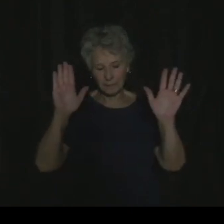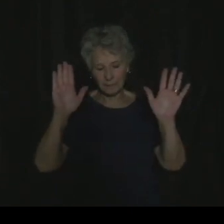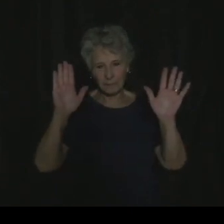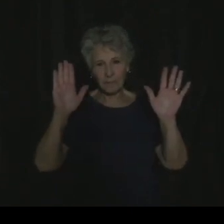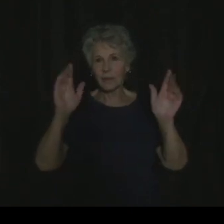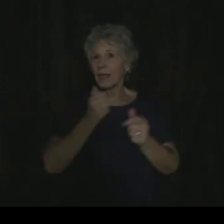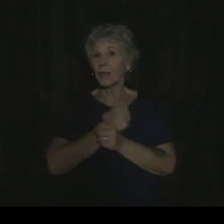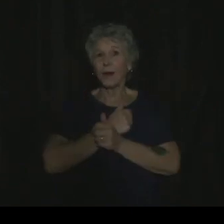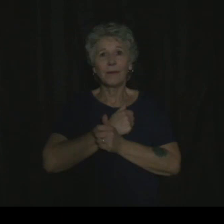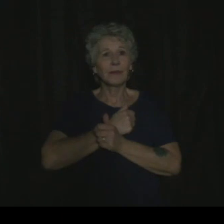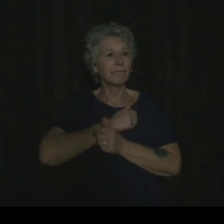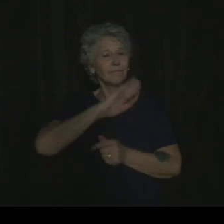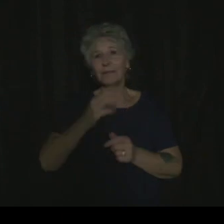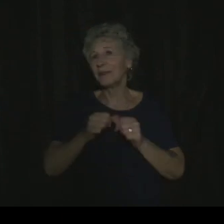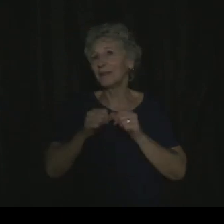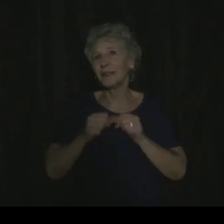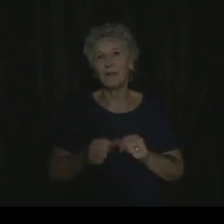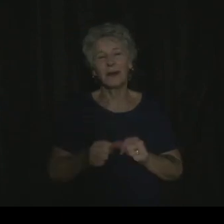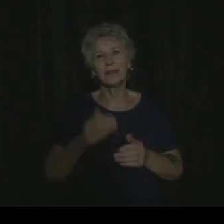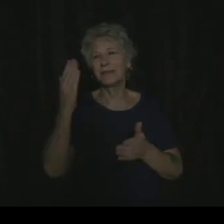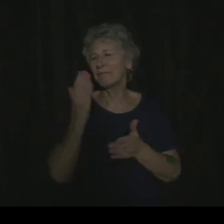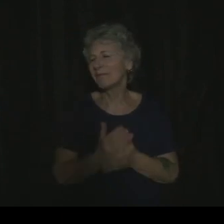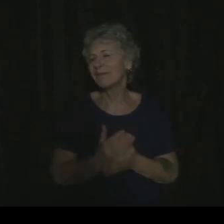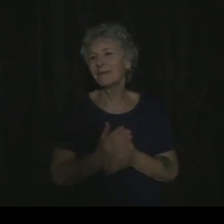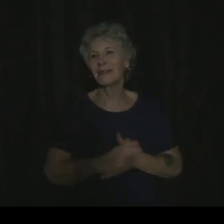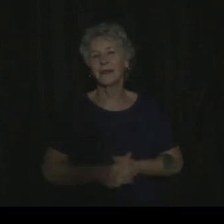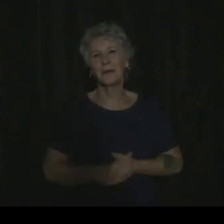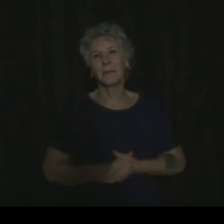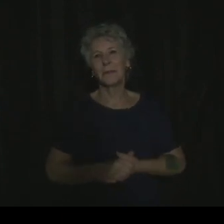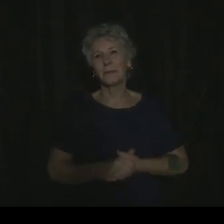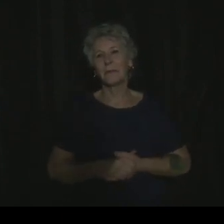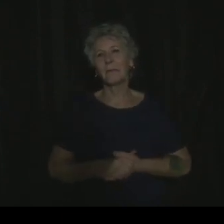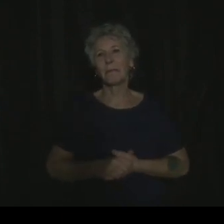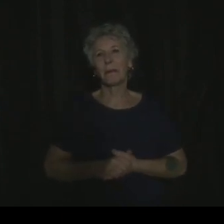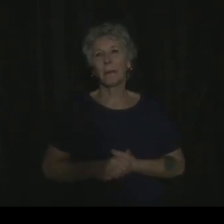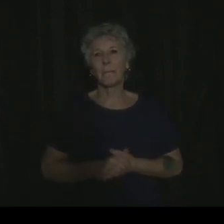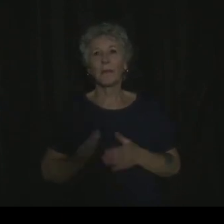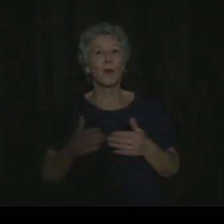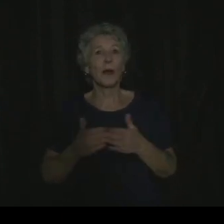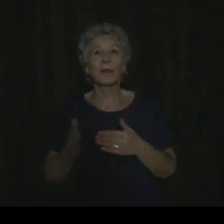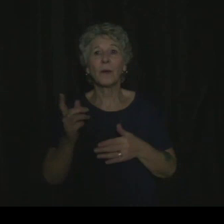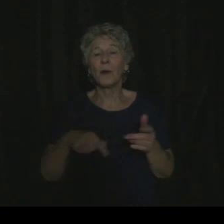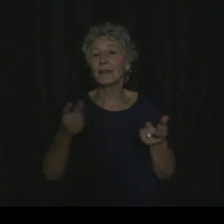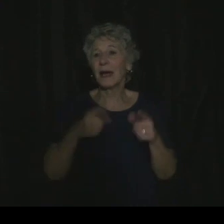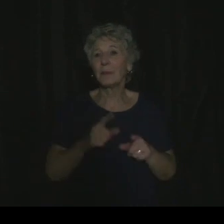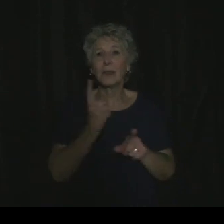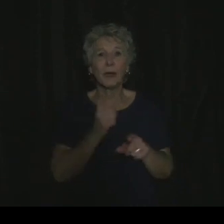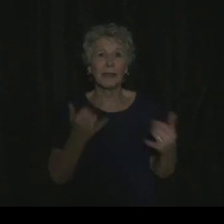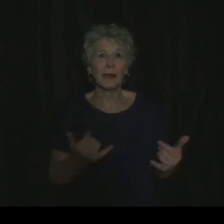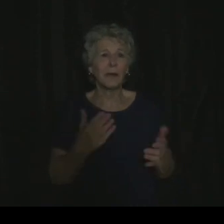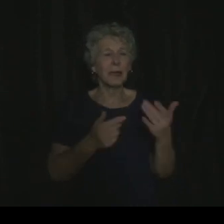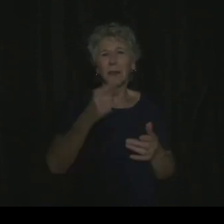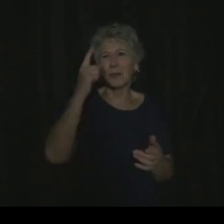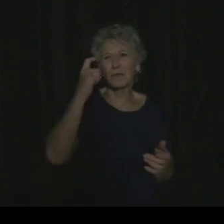His love is never ending. No matter, I share this with you today, no matter what you're going through, maybe you're questioning, maybe